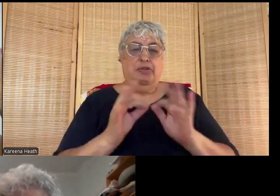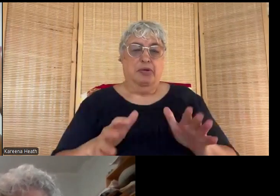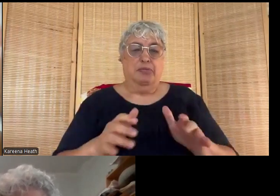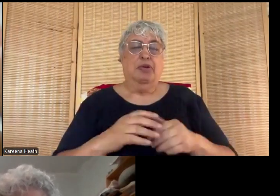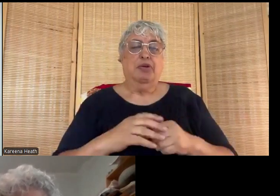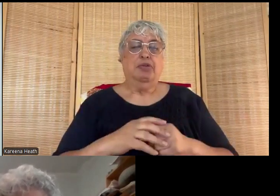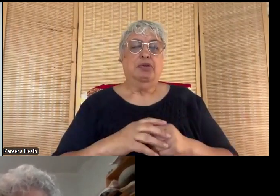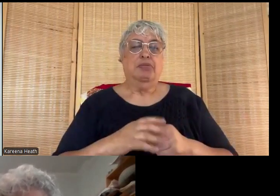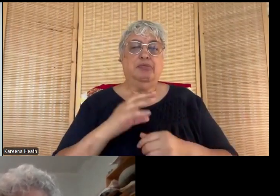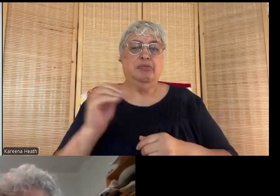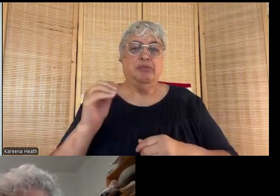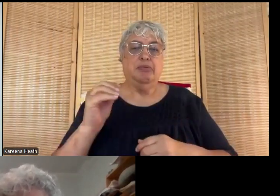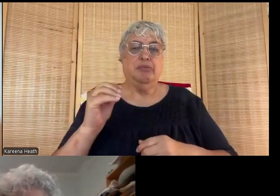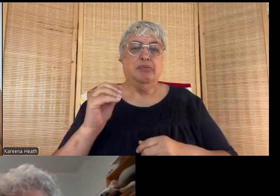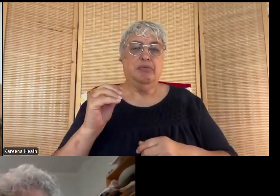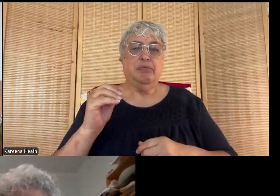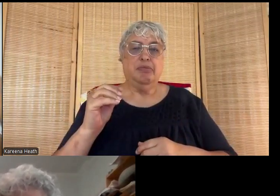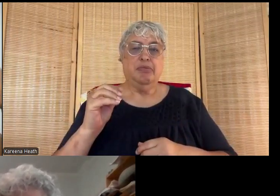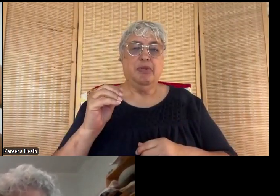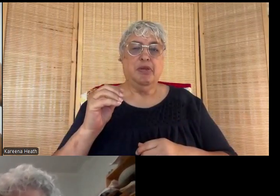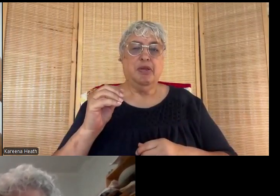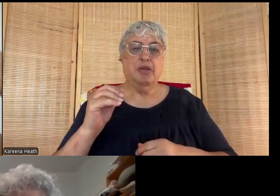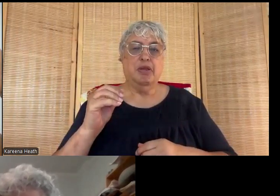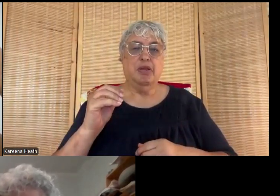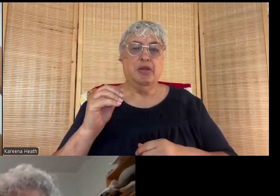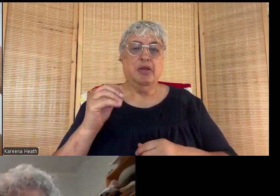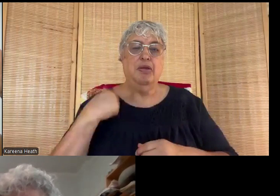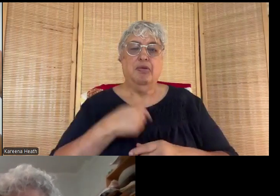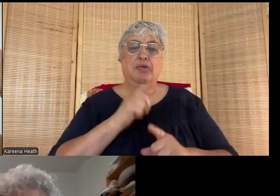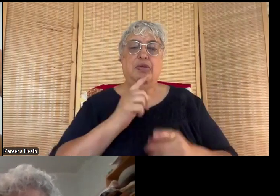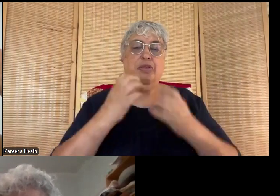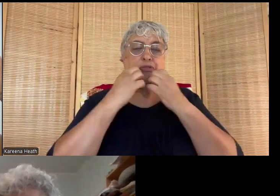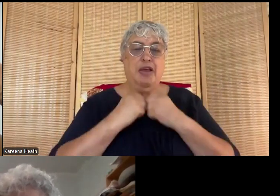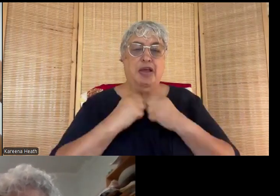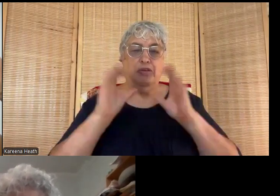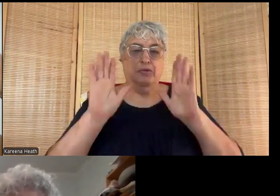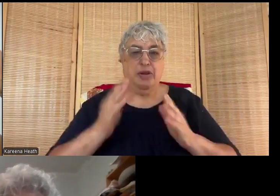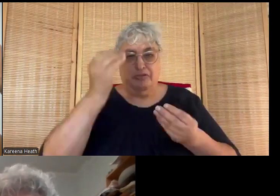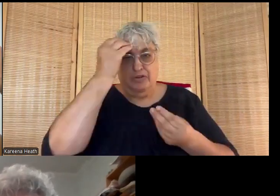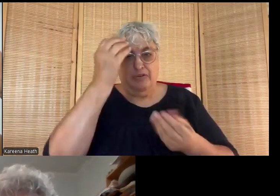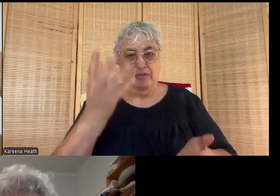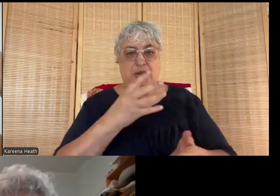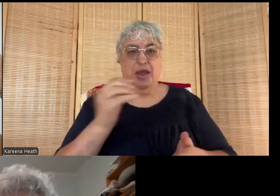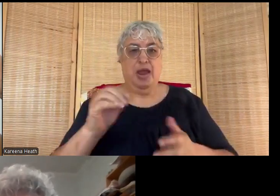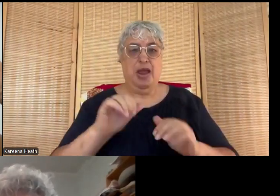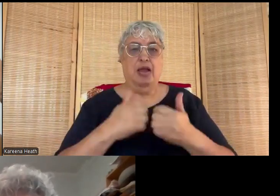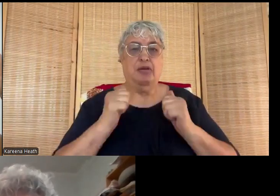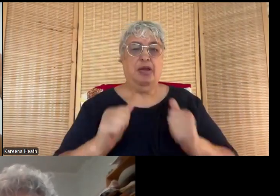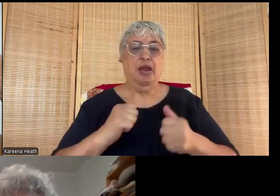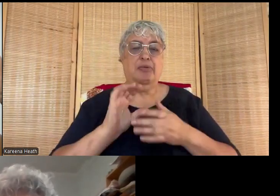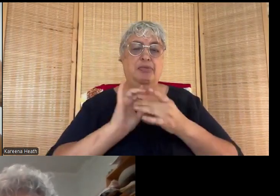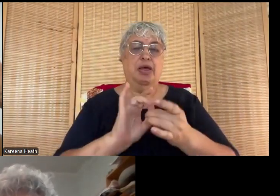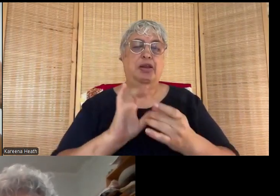interpreters. And we truly value this wonderful information and how we could apply it to